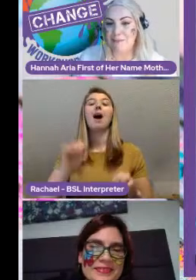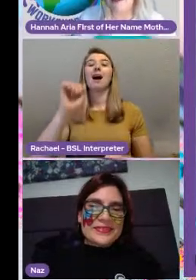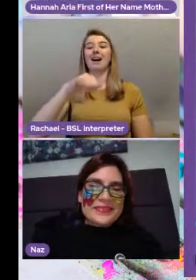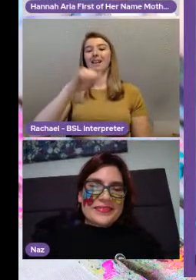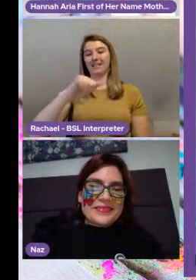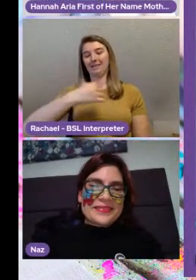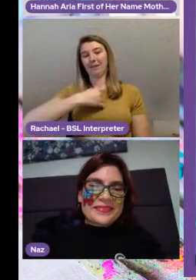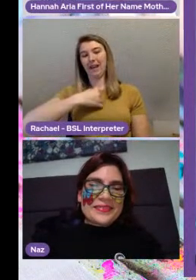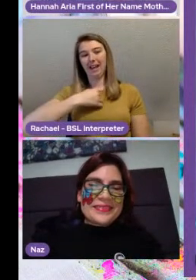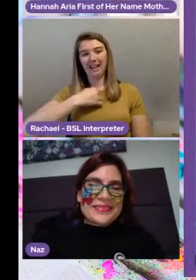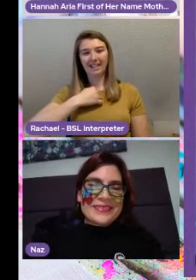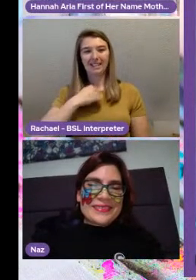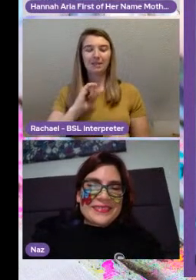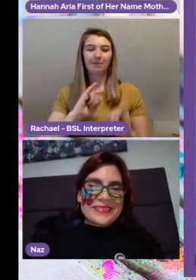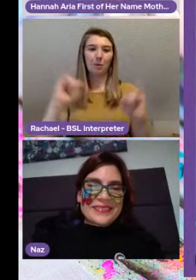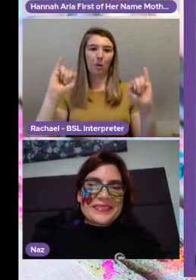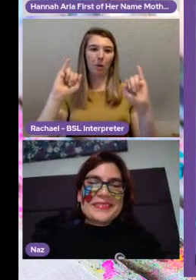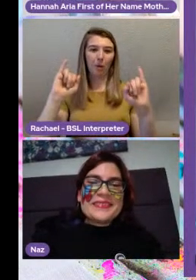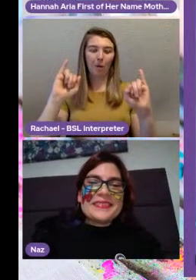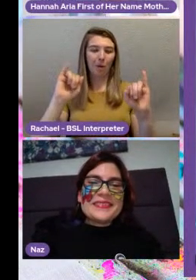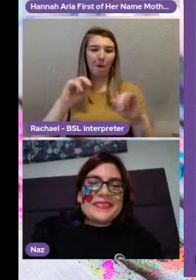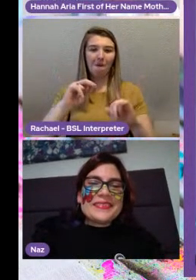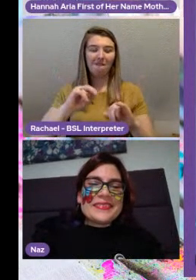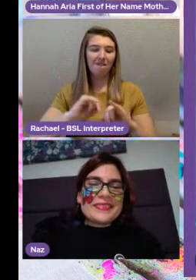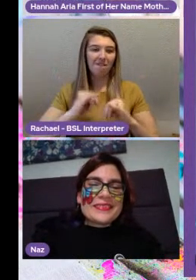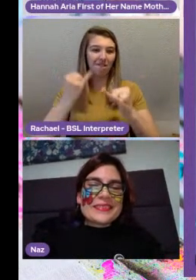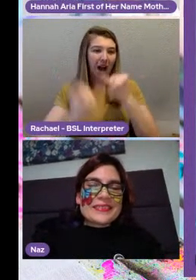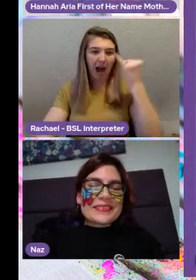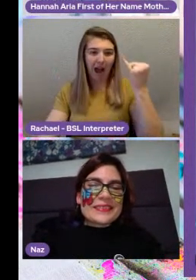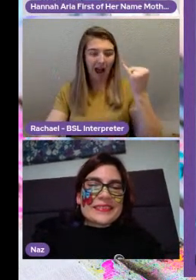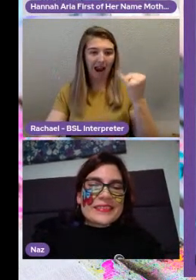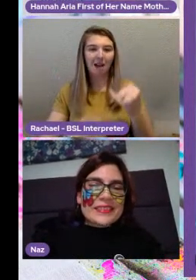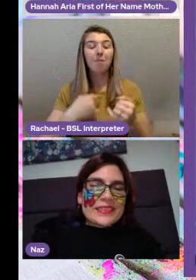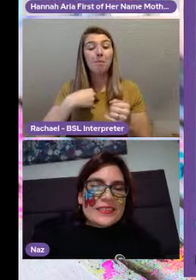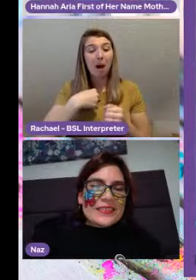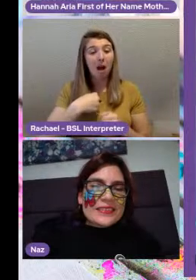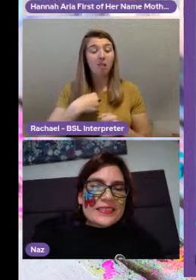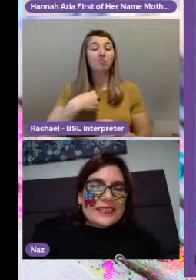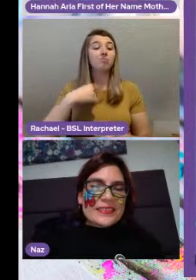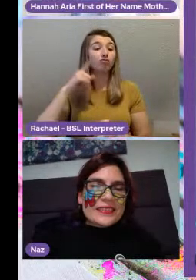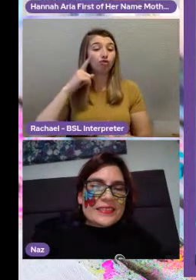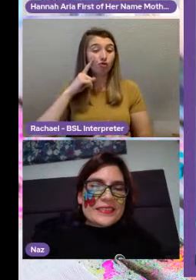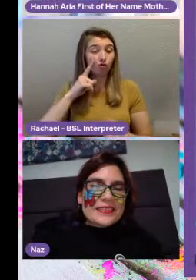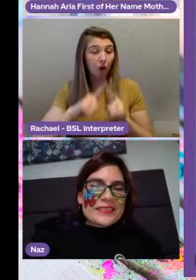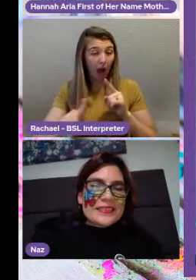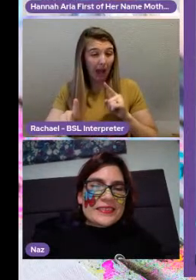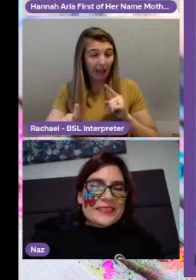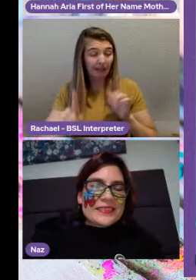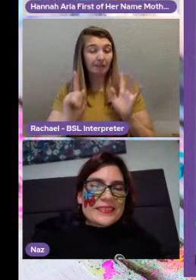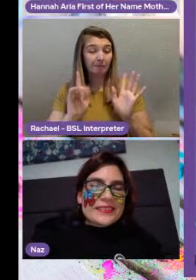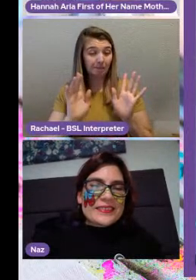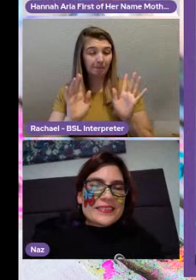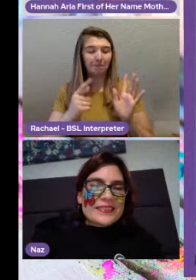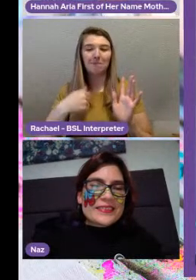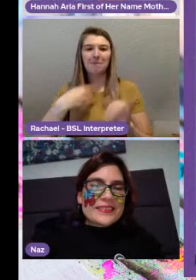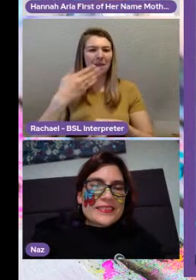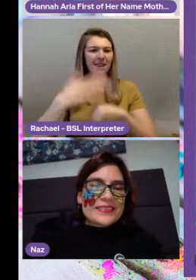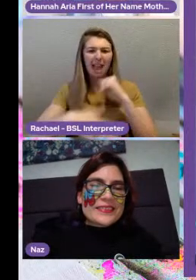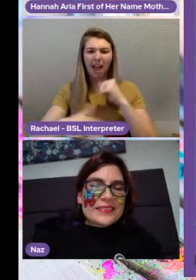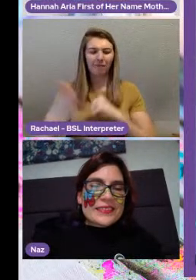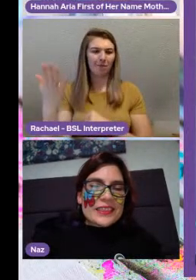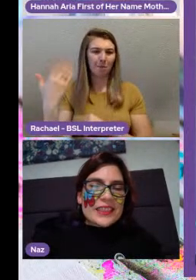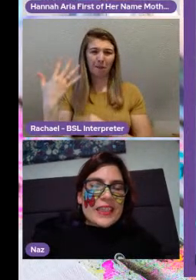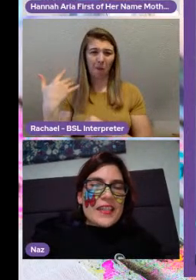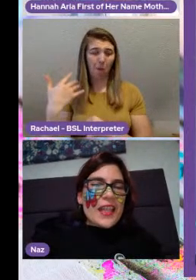Is this you? Here it is. My epic fail. This is to show you that I gave it a go, and I had never done mono printing in my life. I had a